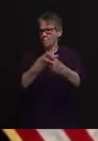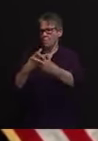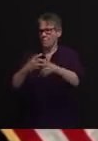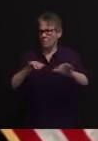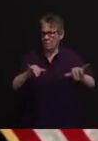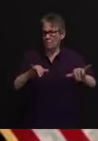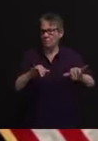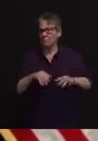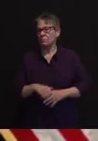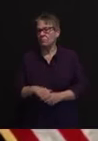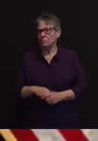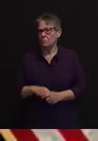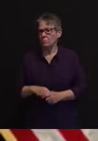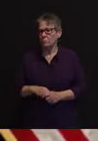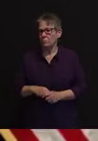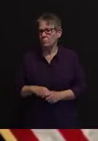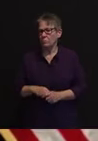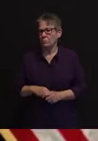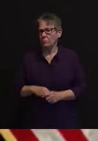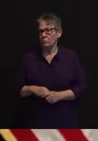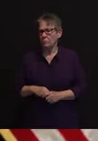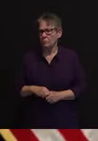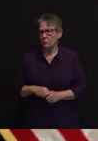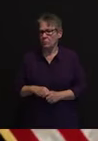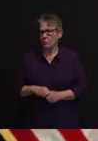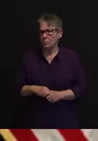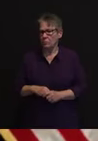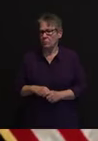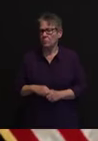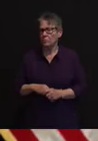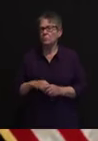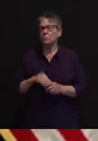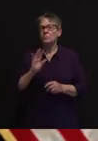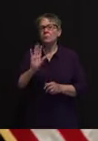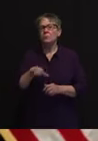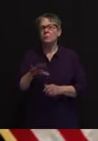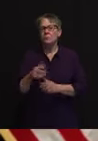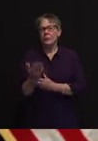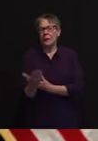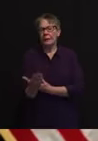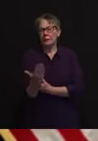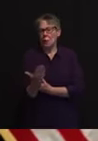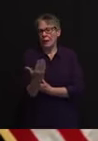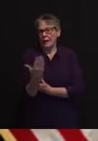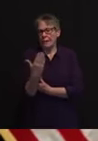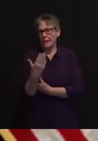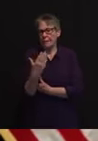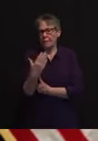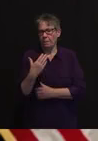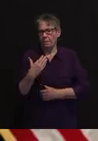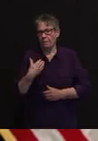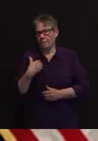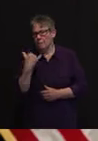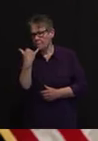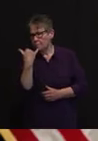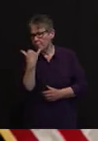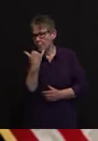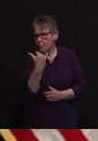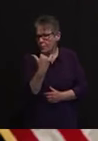keep the legislature, not just the leadership, but the entirety of the two bodies as up to speed as